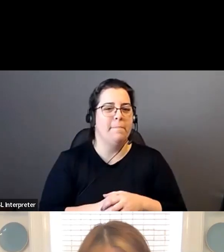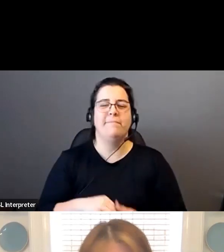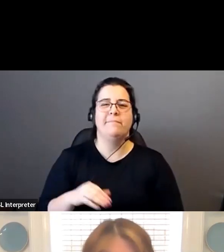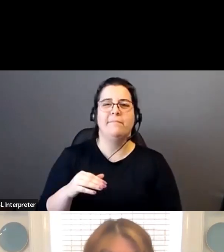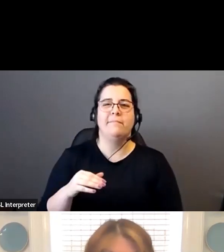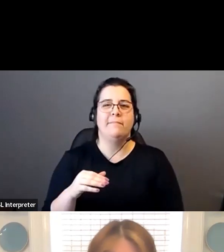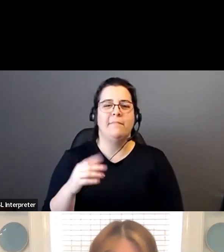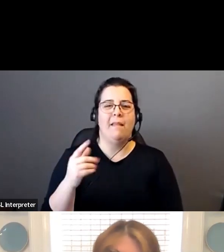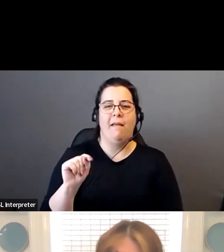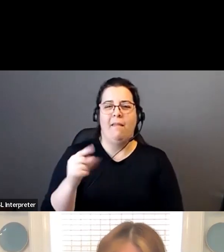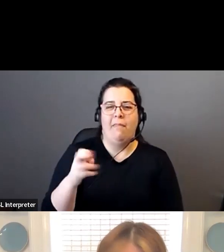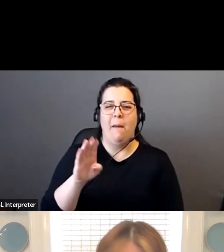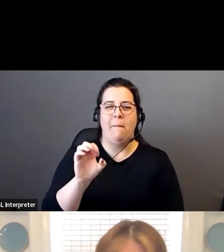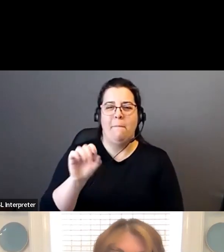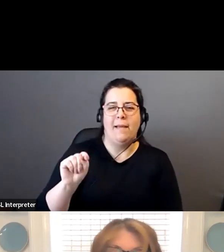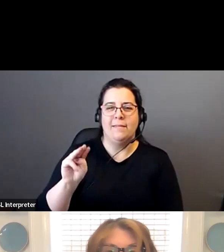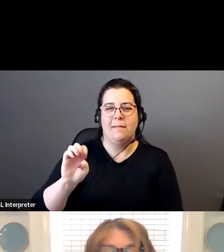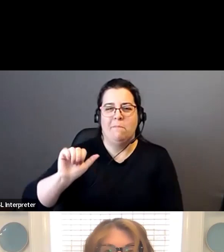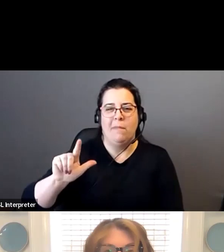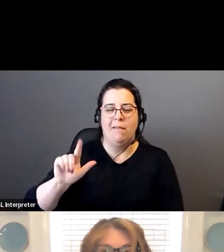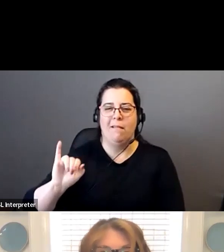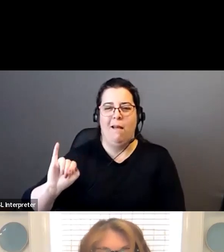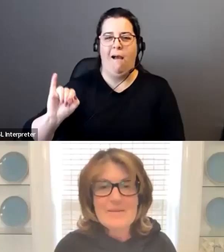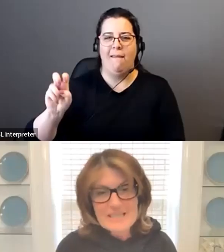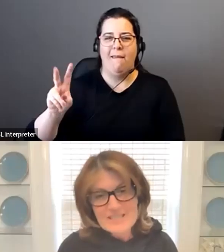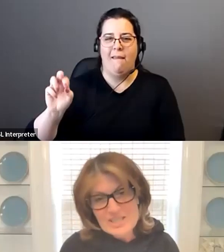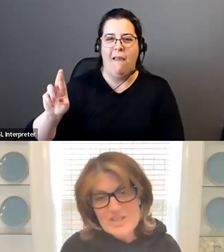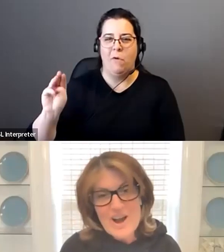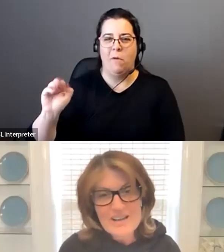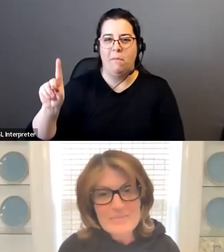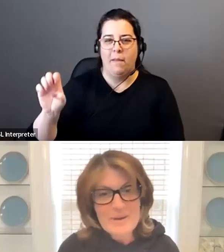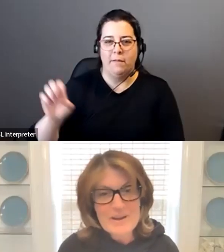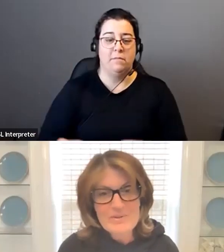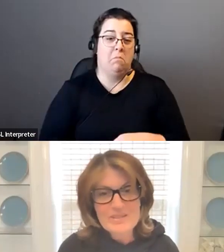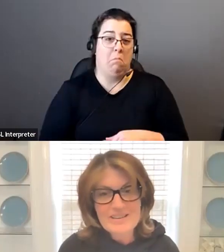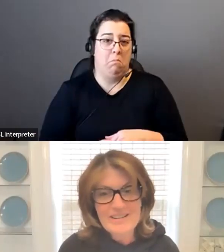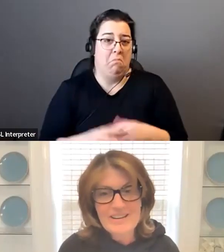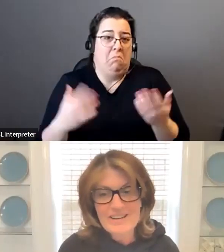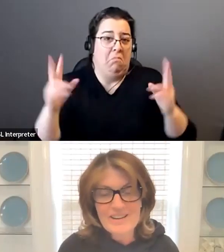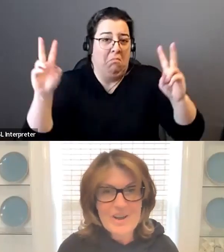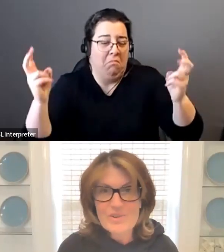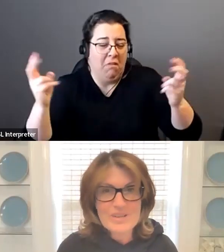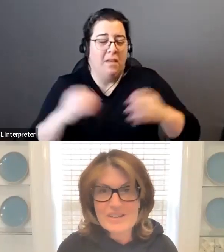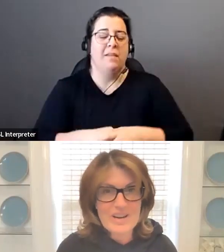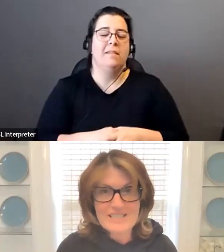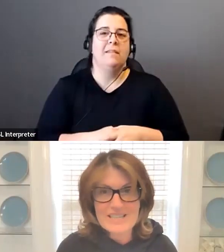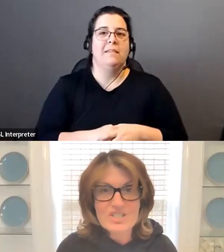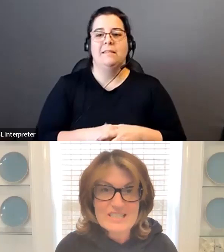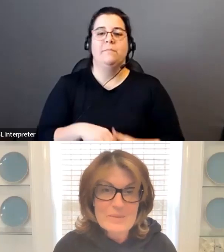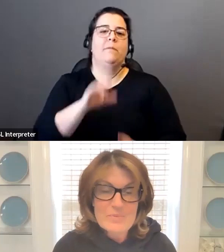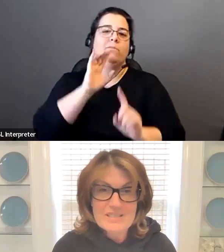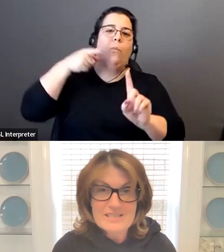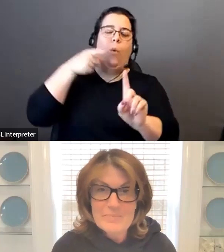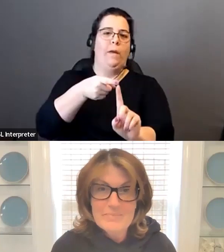ever made or the best meal you ever made. Oh. And it's just talking about a really great dish